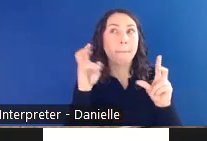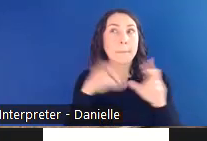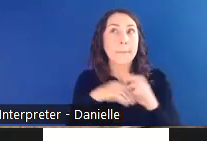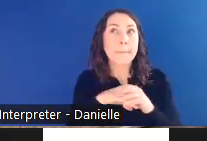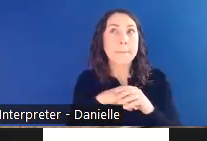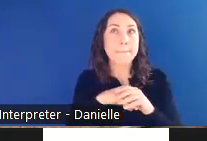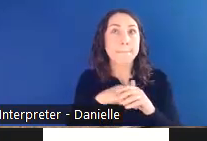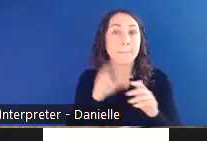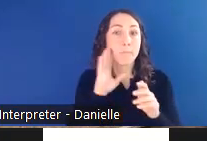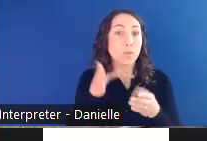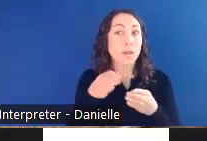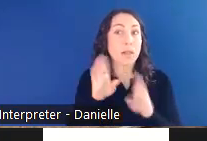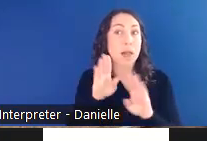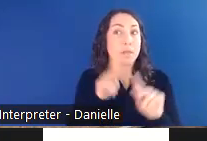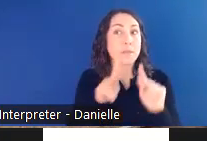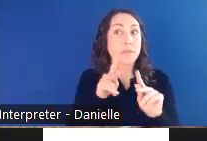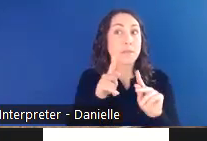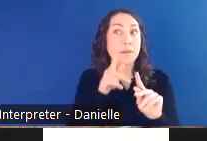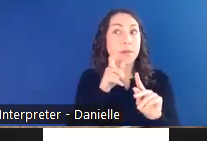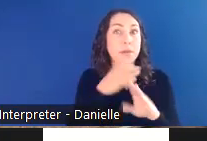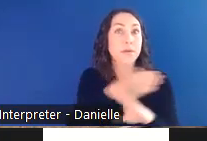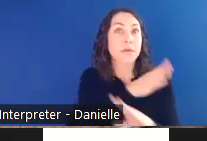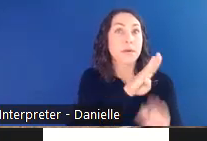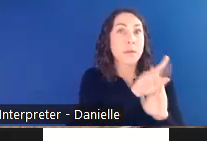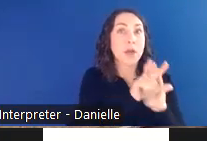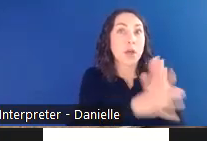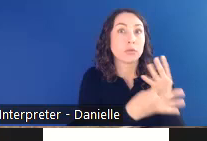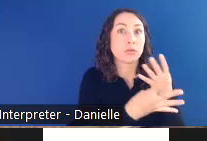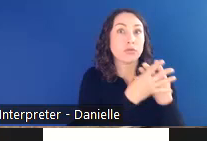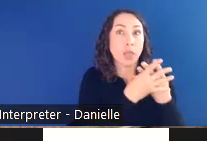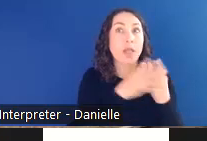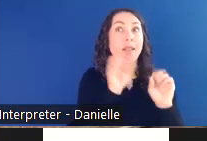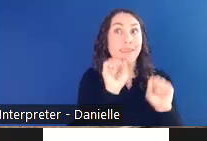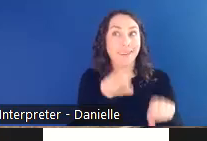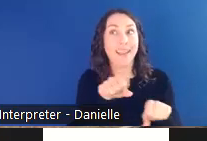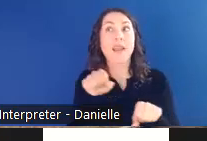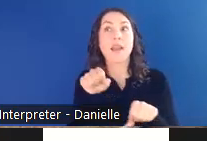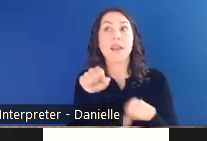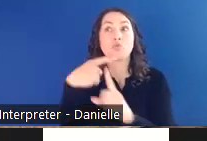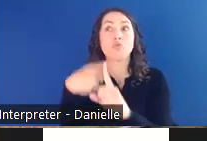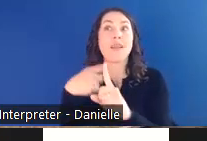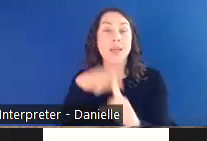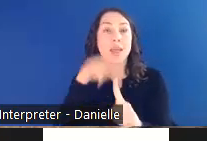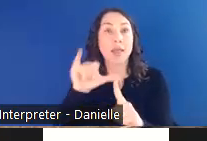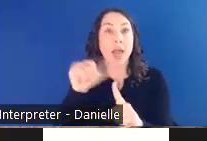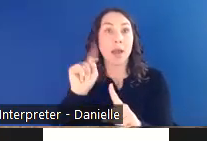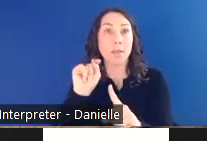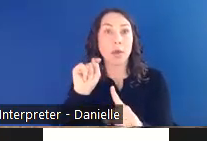would allow for folks who have been previously incarcerated. I think so. I'm not absolutely sure the answer to that.